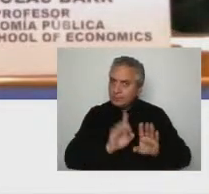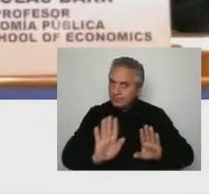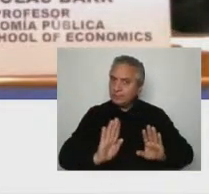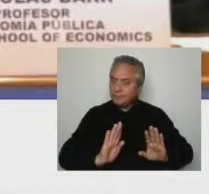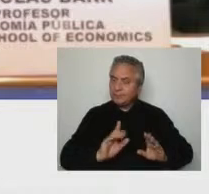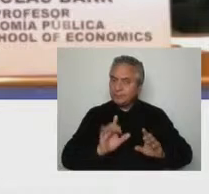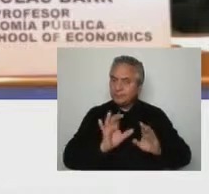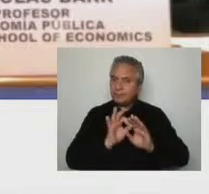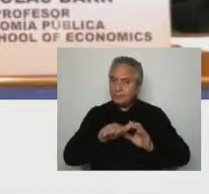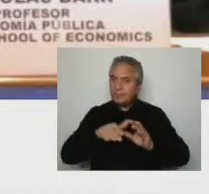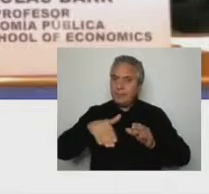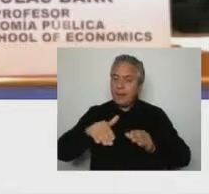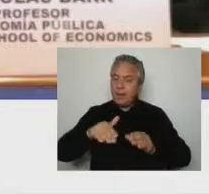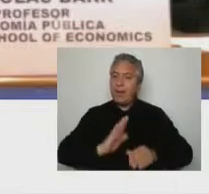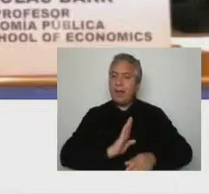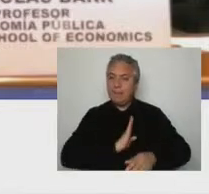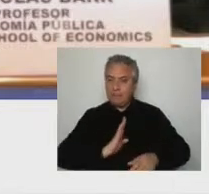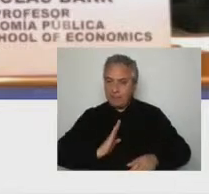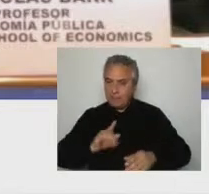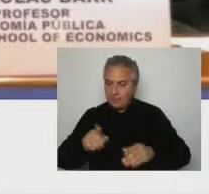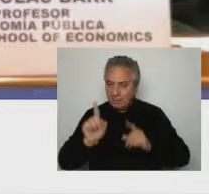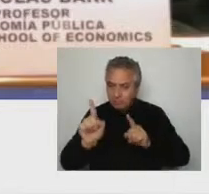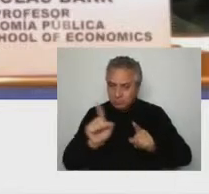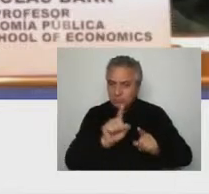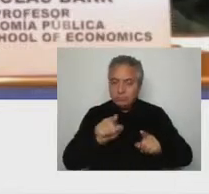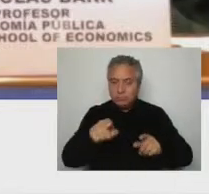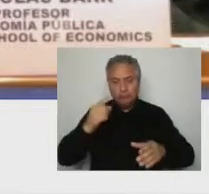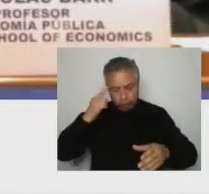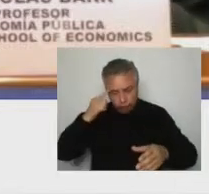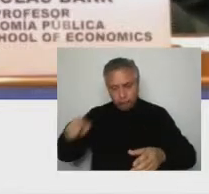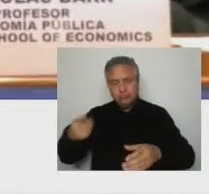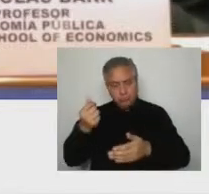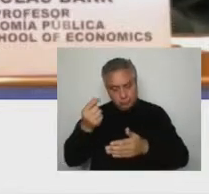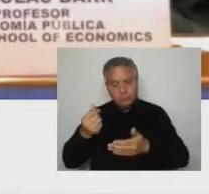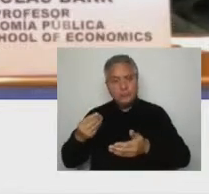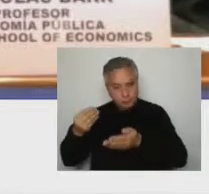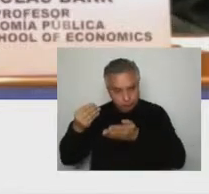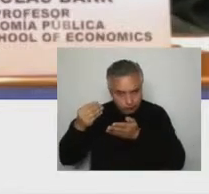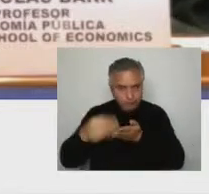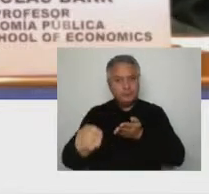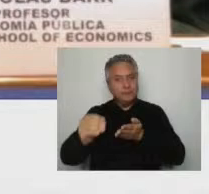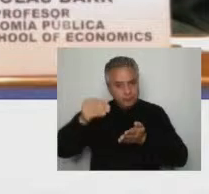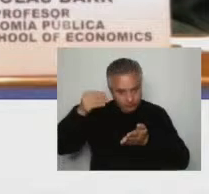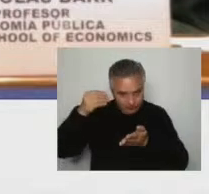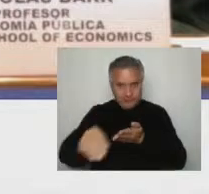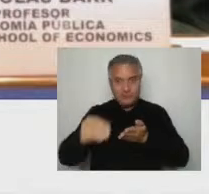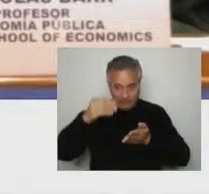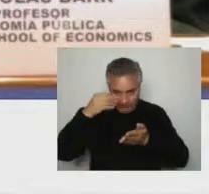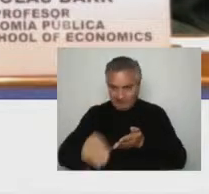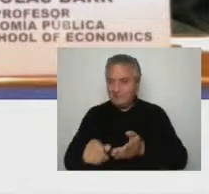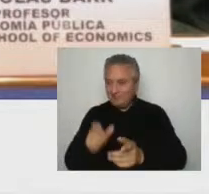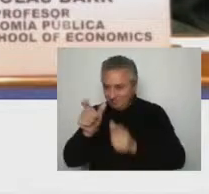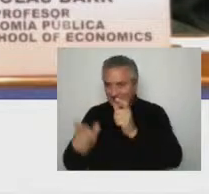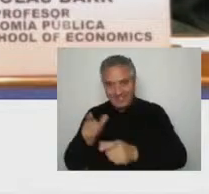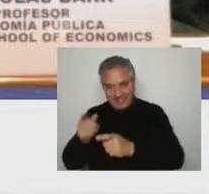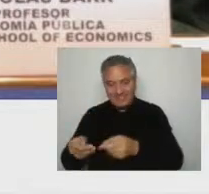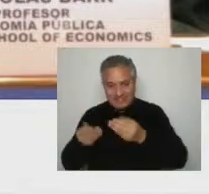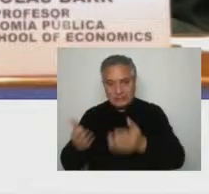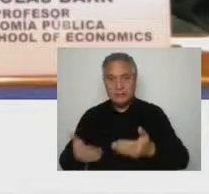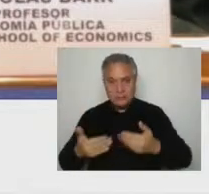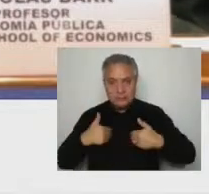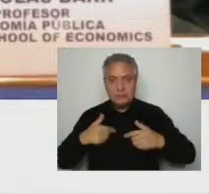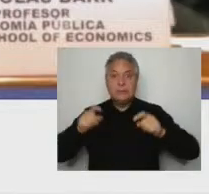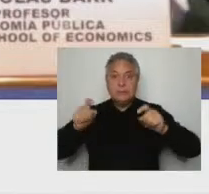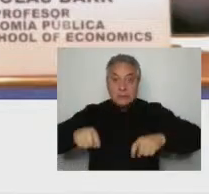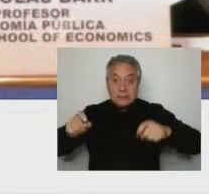and you do that by investing in their human and physical capital. But that means you need more saving. So higher saving